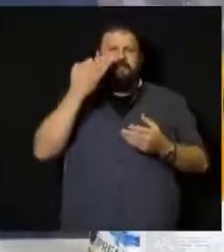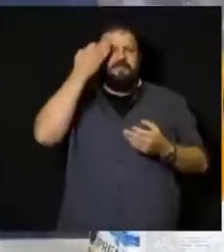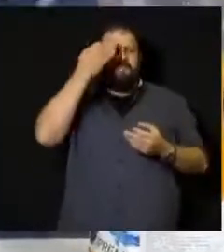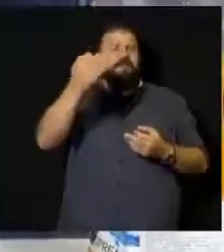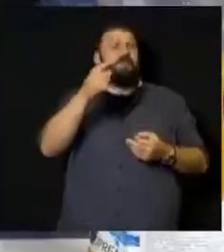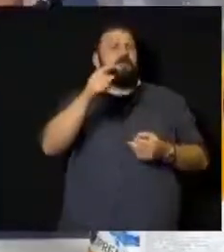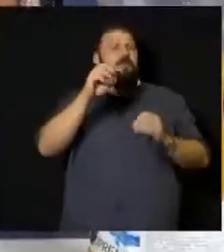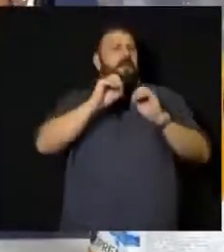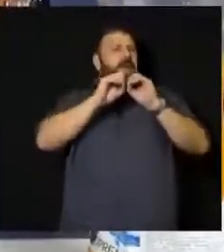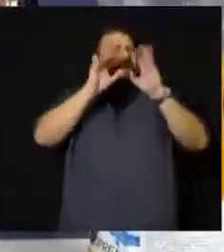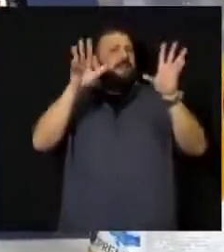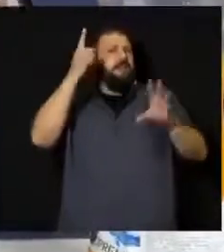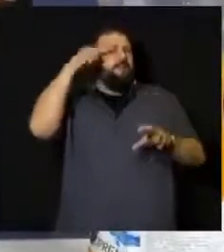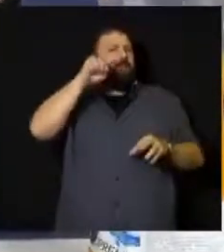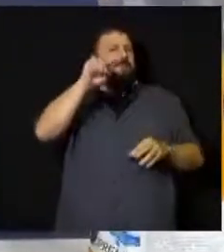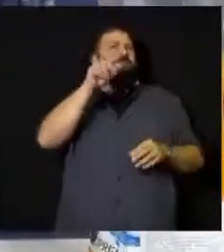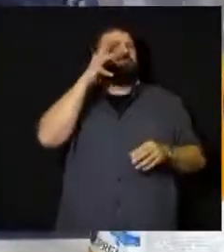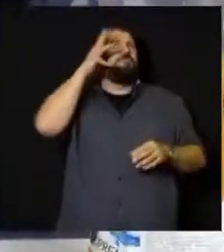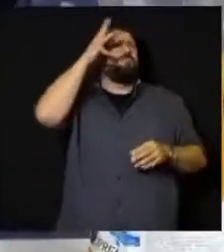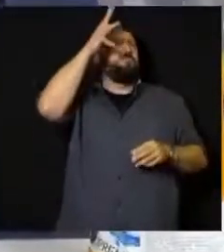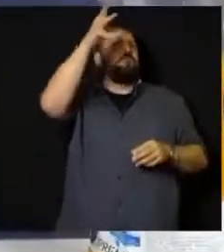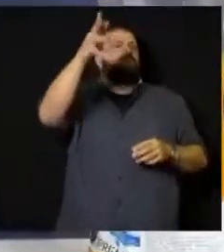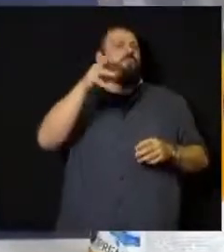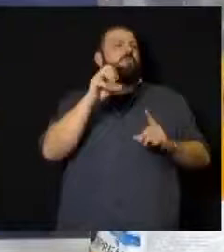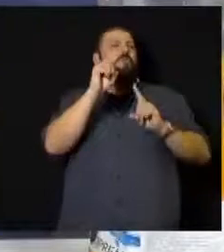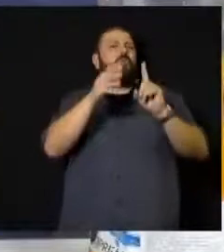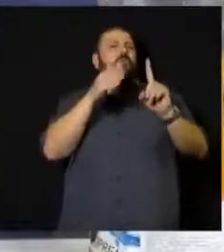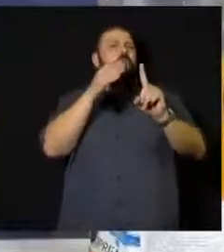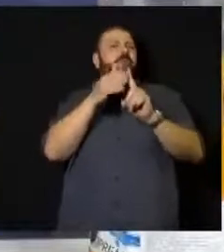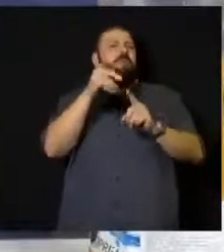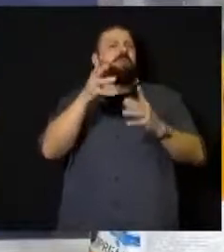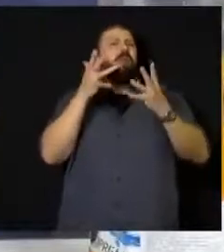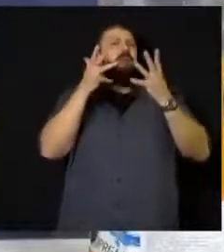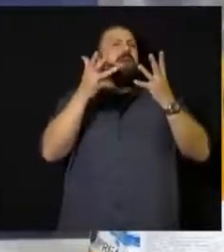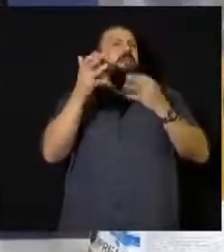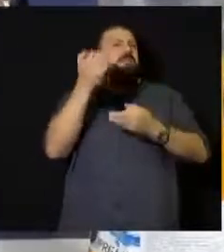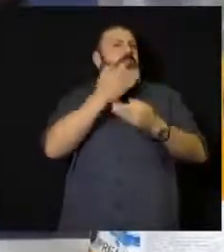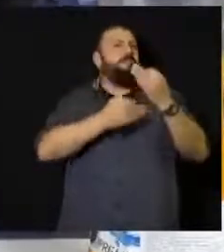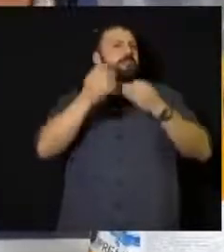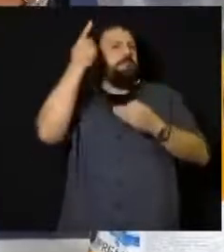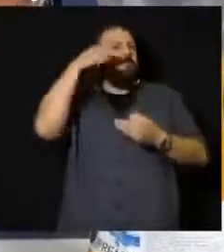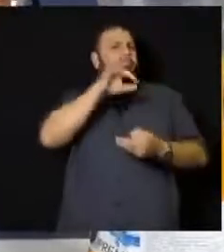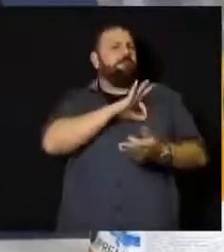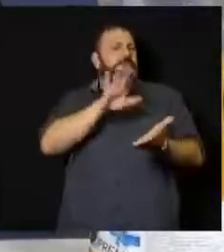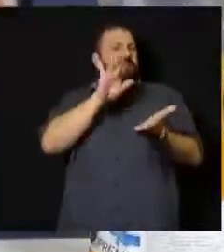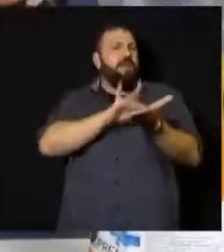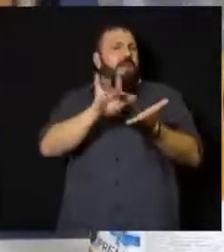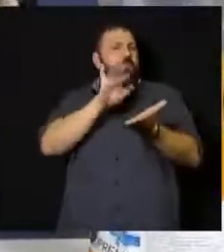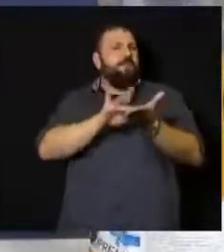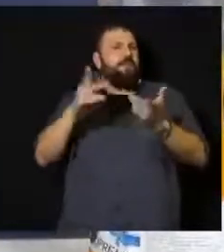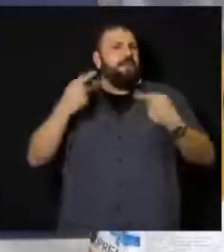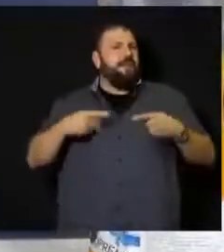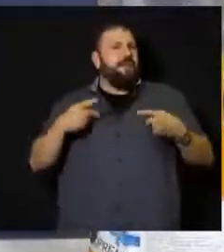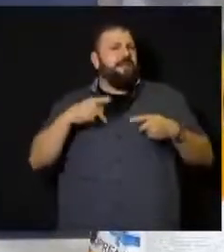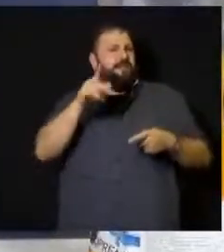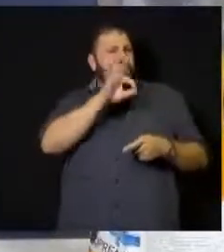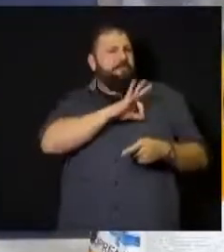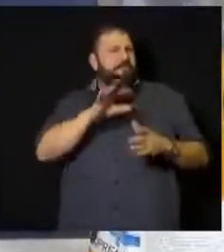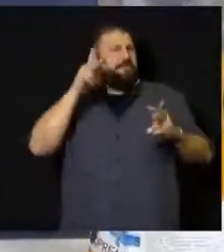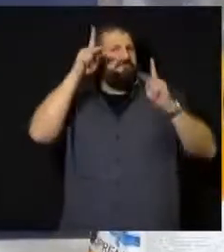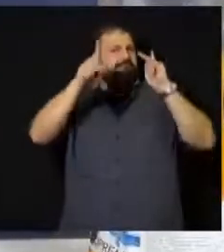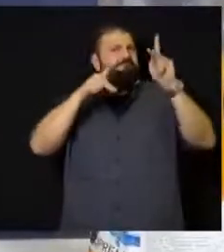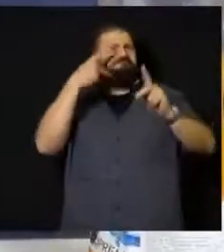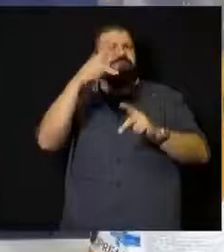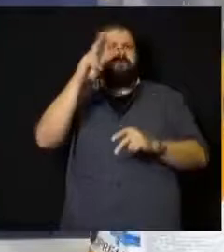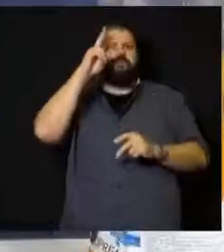Be clear on what you want to dream of. Visit your dream. Everything. Something that I really loved doing is